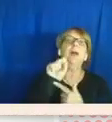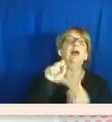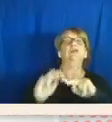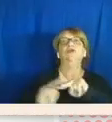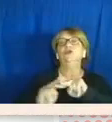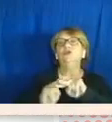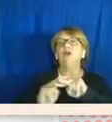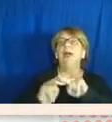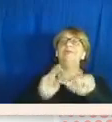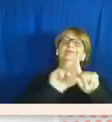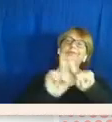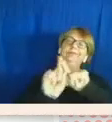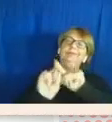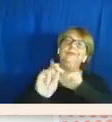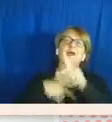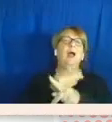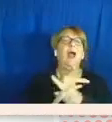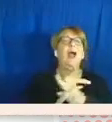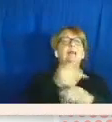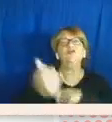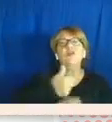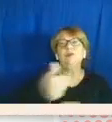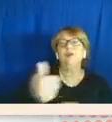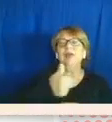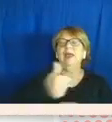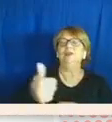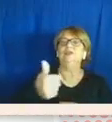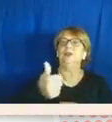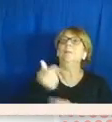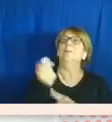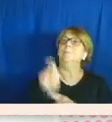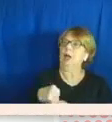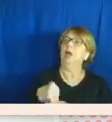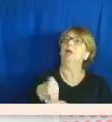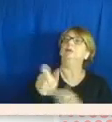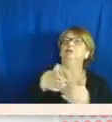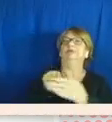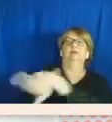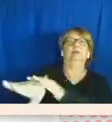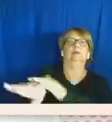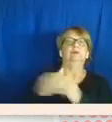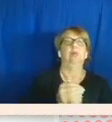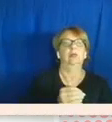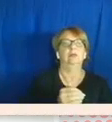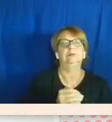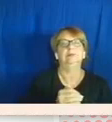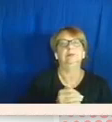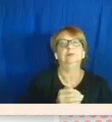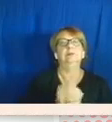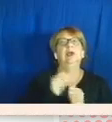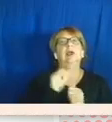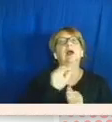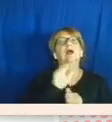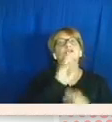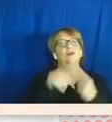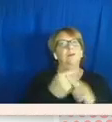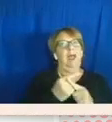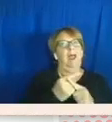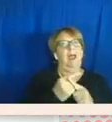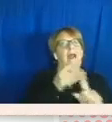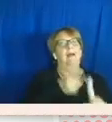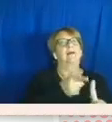of communication, transportation be accessible. Next bullet. We're talking about that